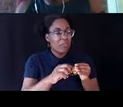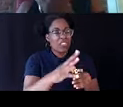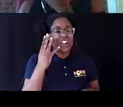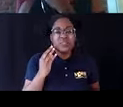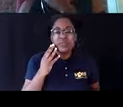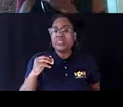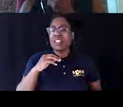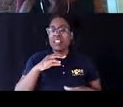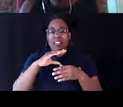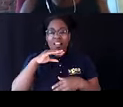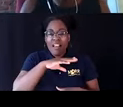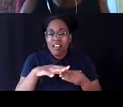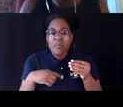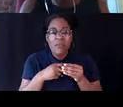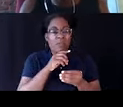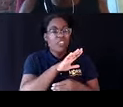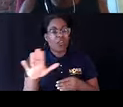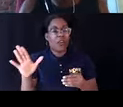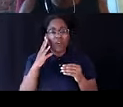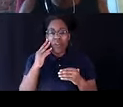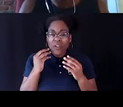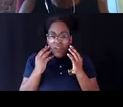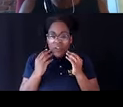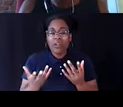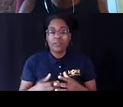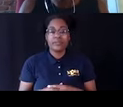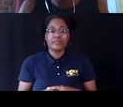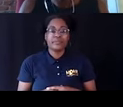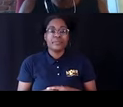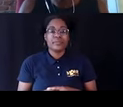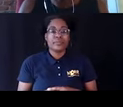And there is a quotation from Sultana Hisham as well.